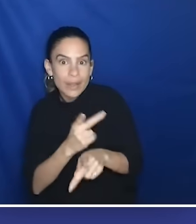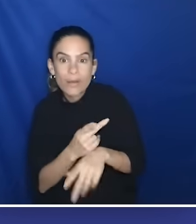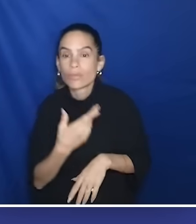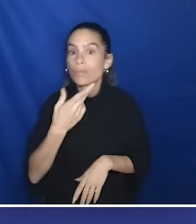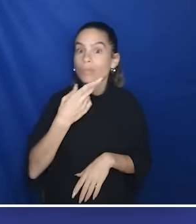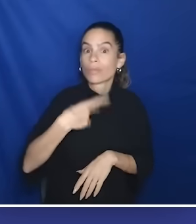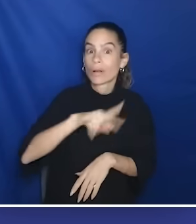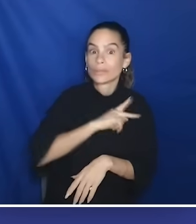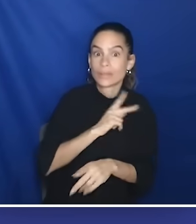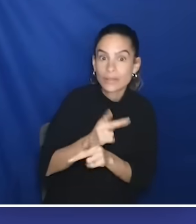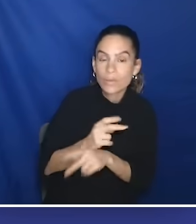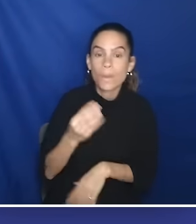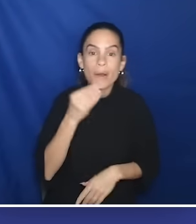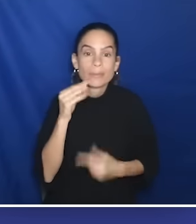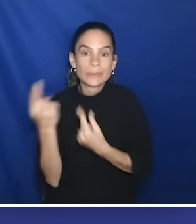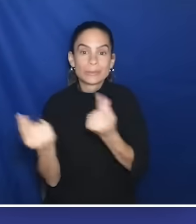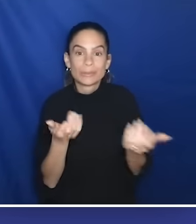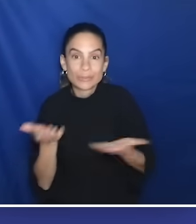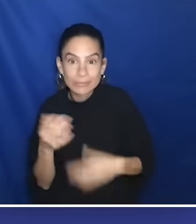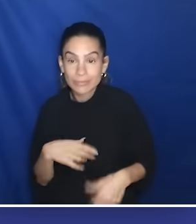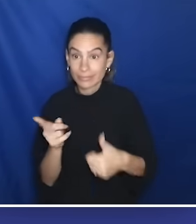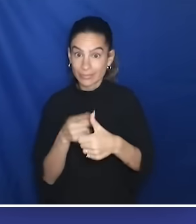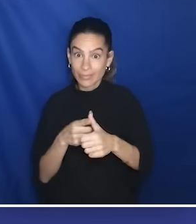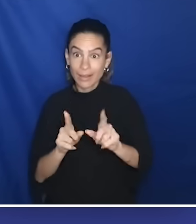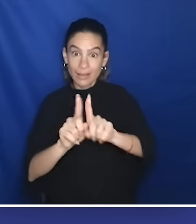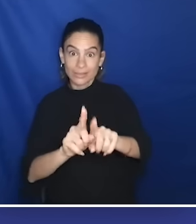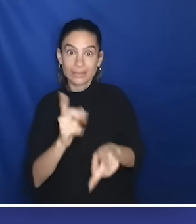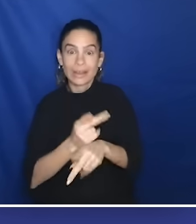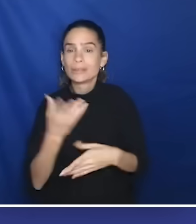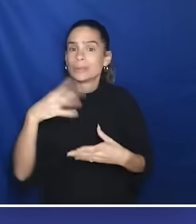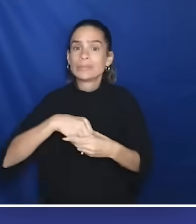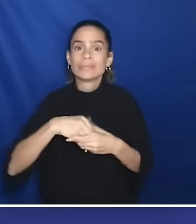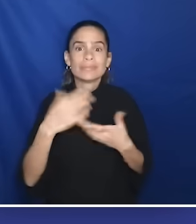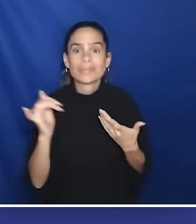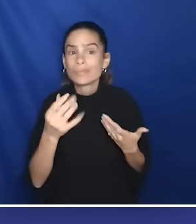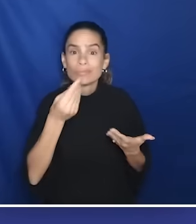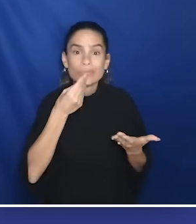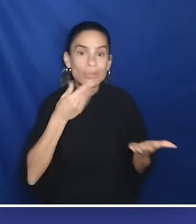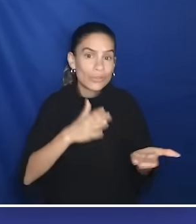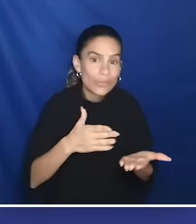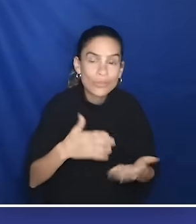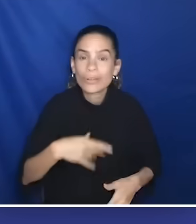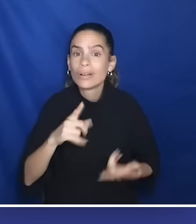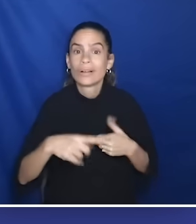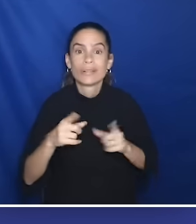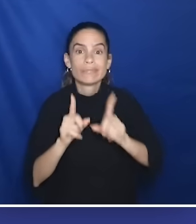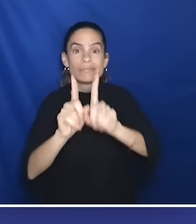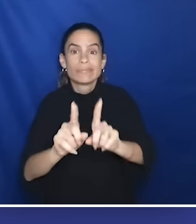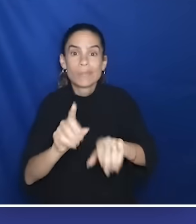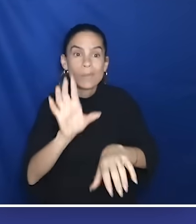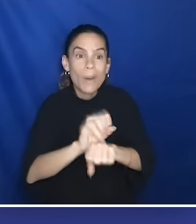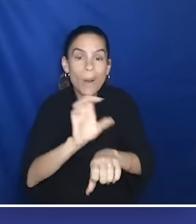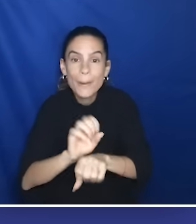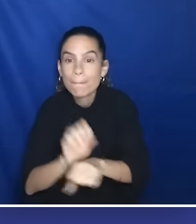care, personal care, and homemaking services. Attendant care includes tasks like meal preparation,